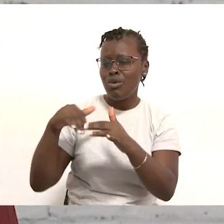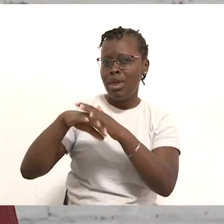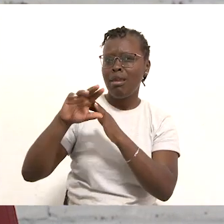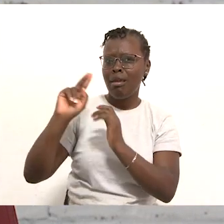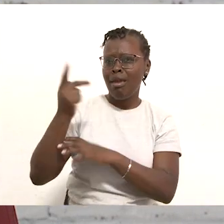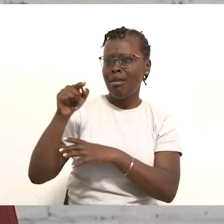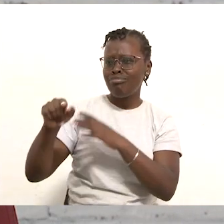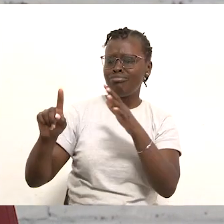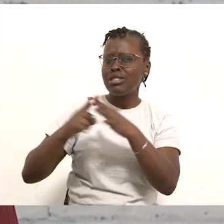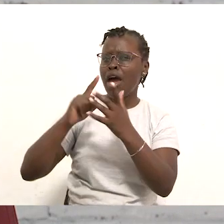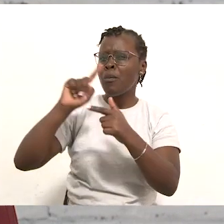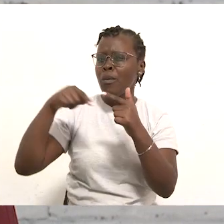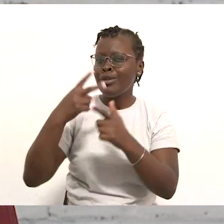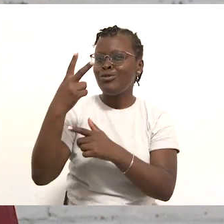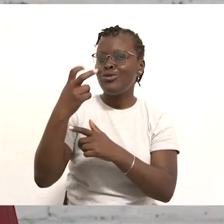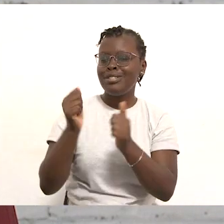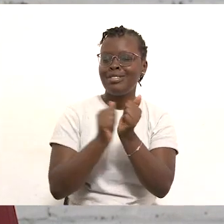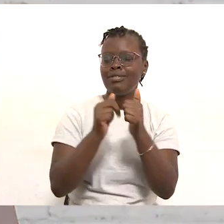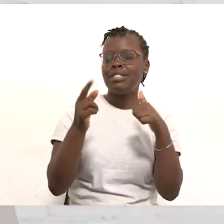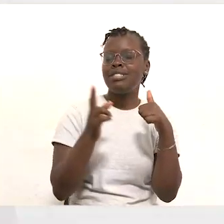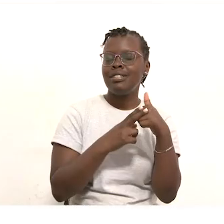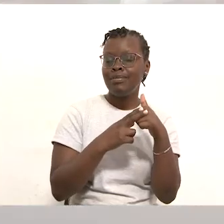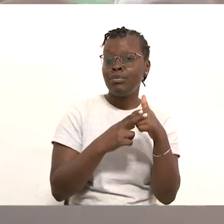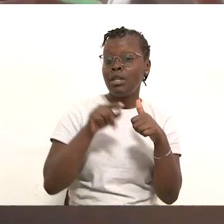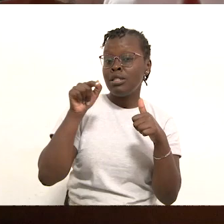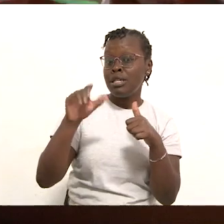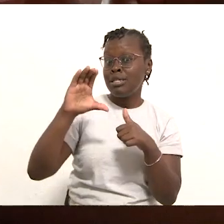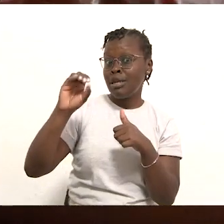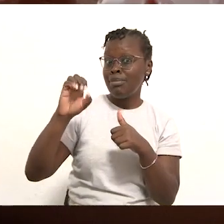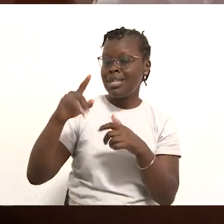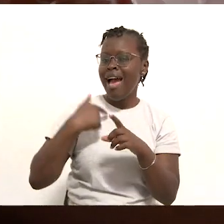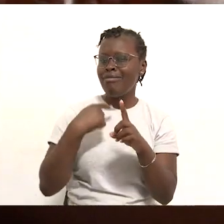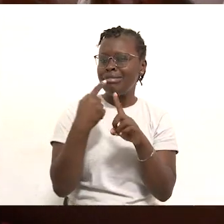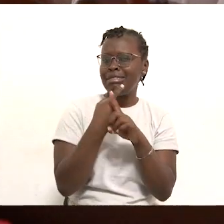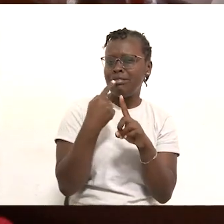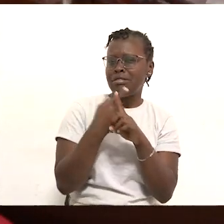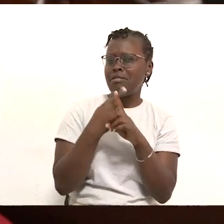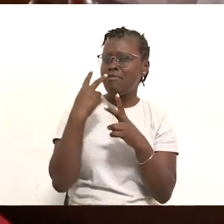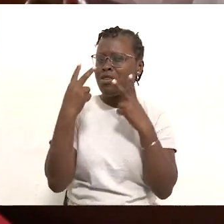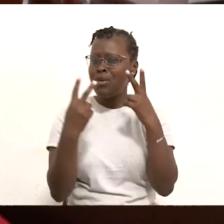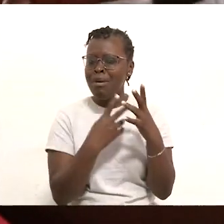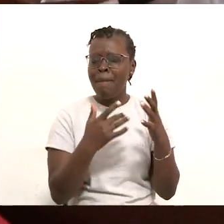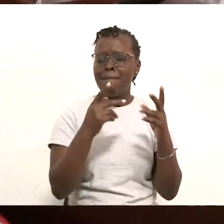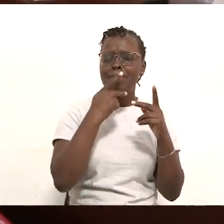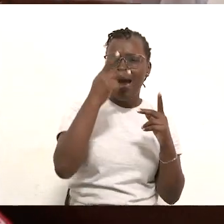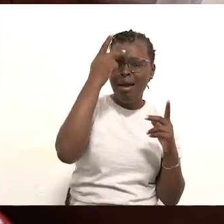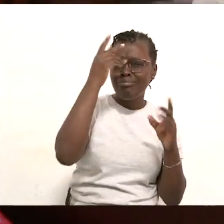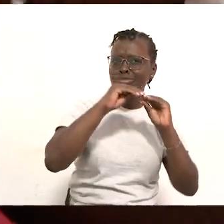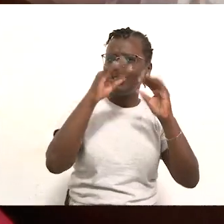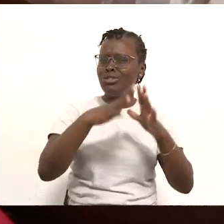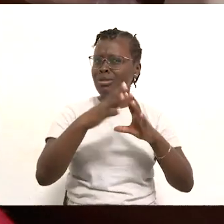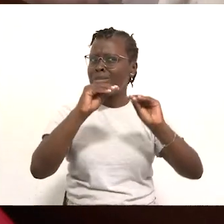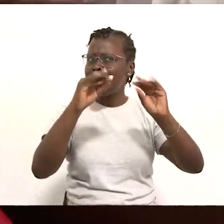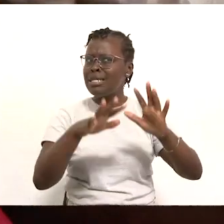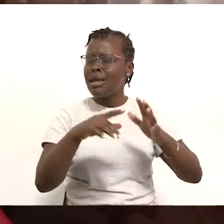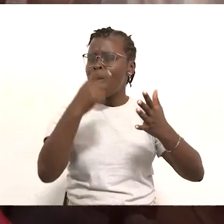been implemented since 2017. CBC has been met with mixed reviews by parents, teachers, and school leaders, with the